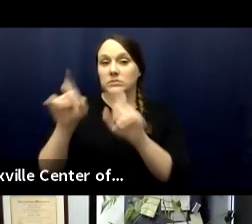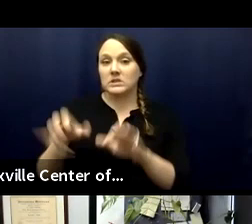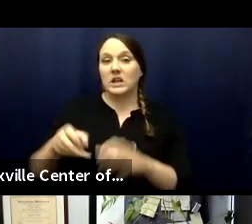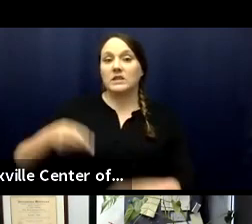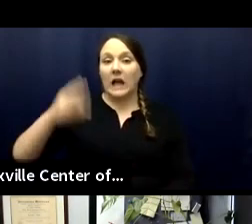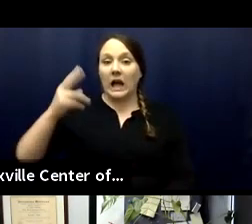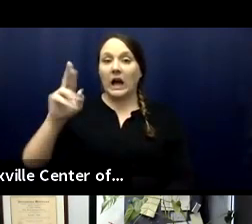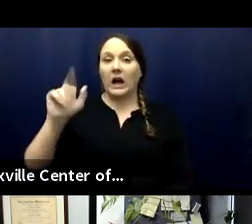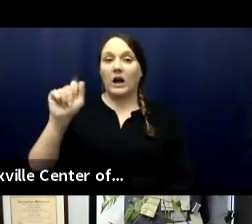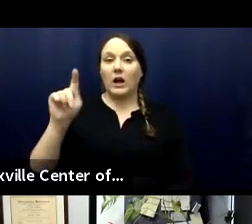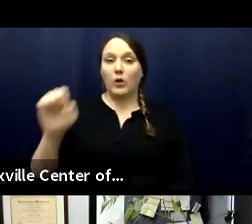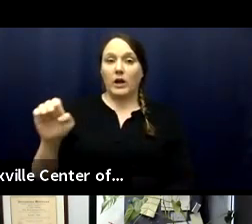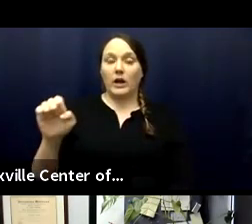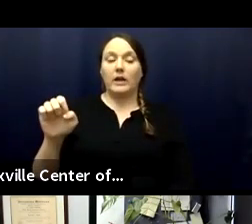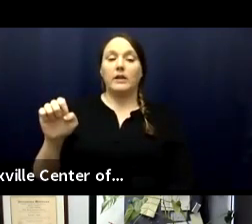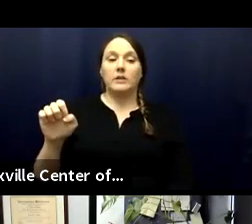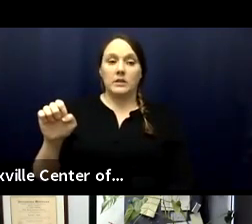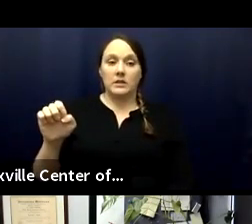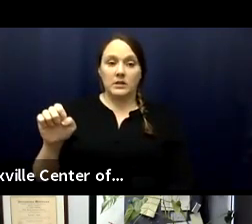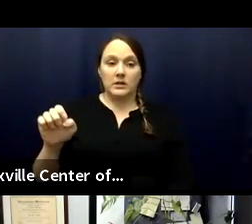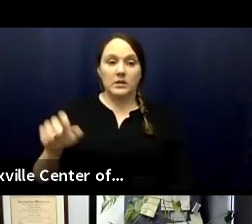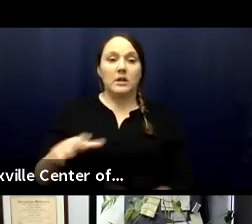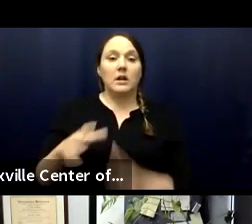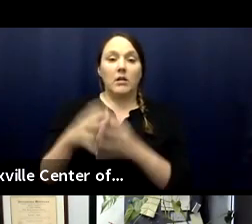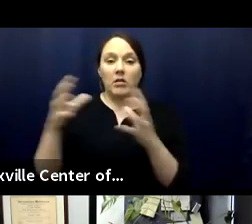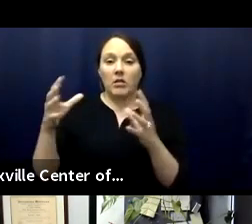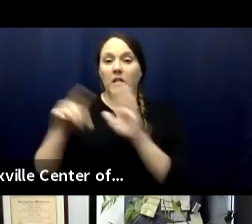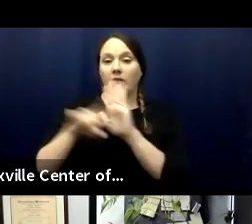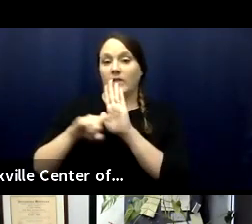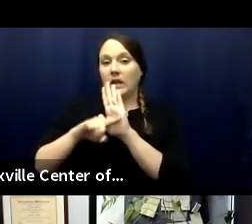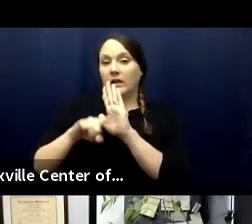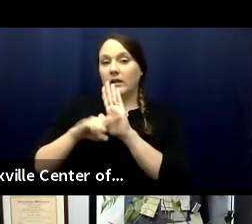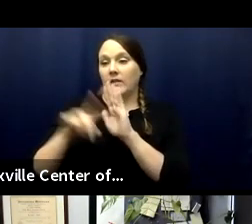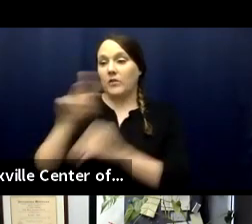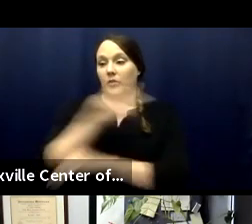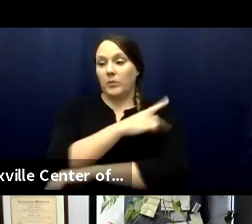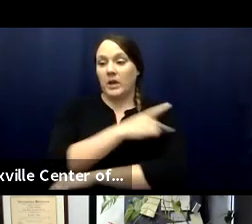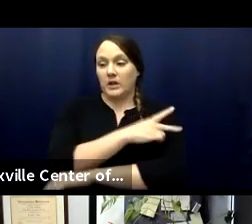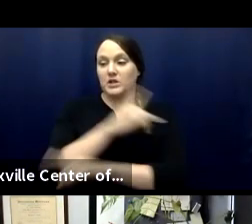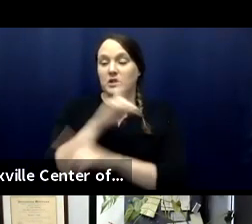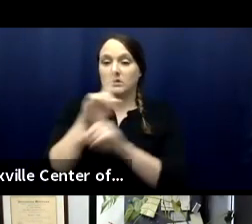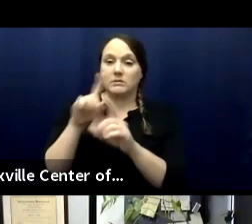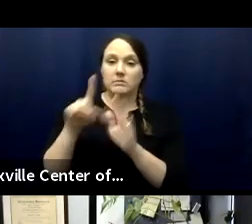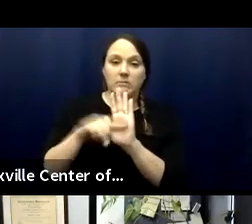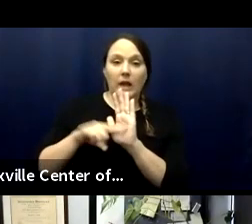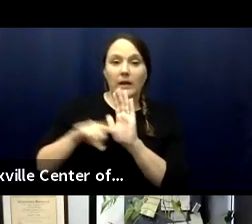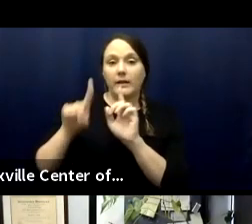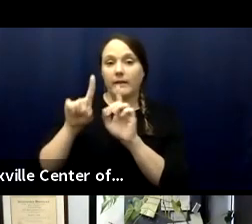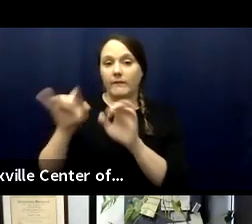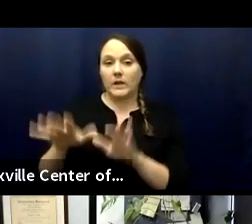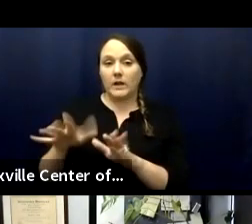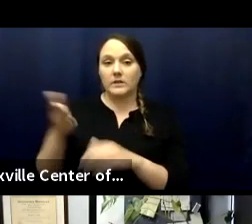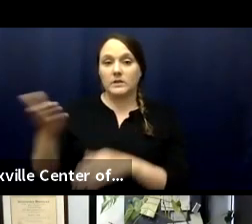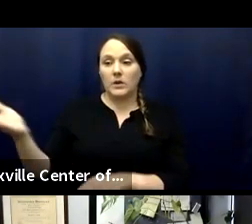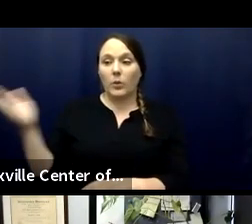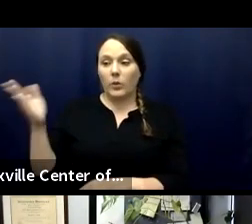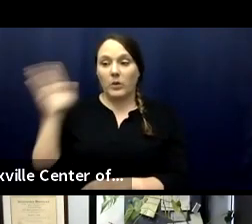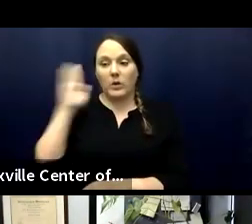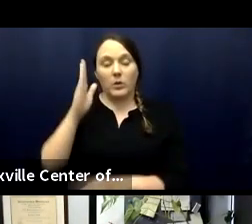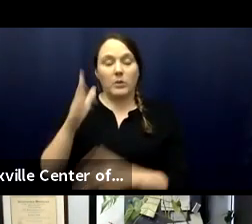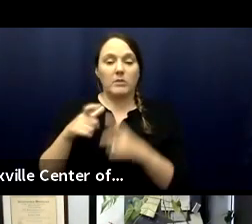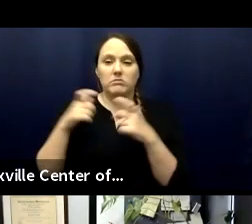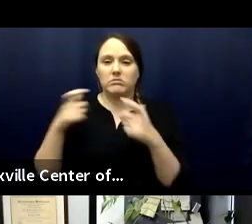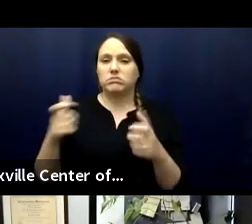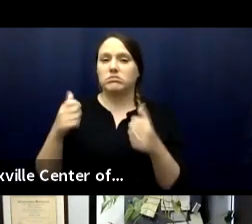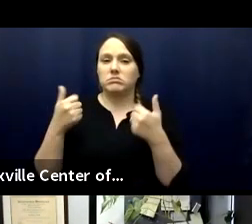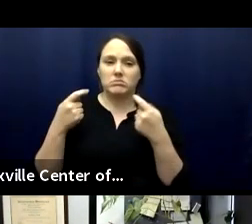rate that you pick up a lot of the negative patients that are out there, negative tests that are out there. It'd be a huge effort, but you